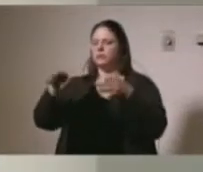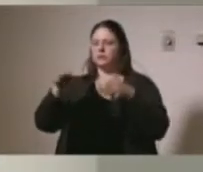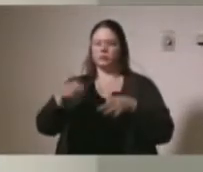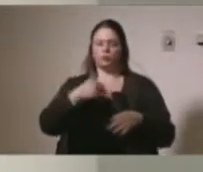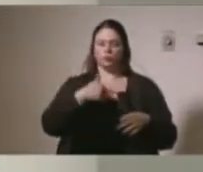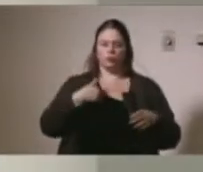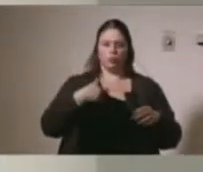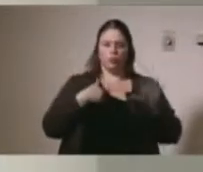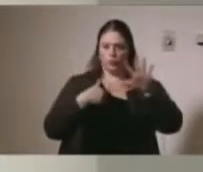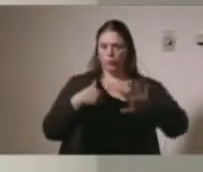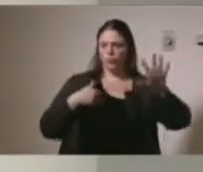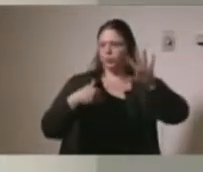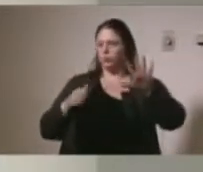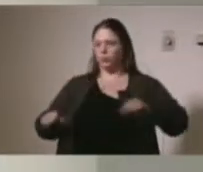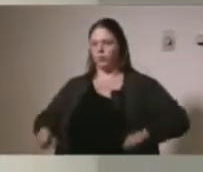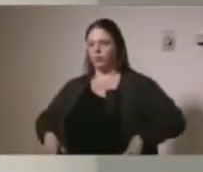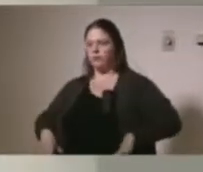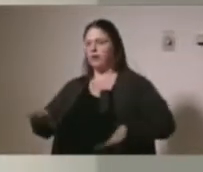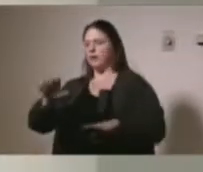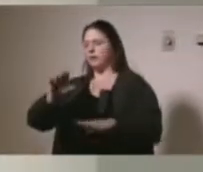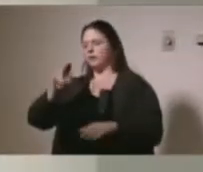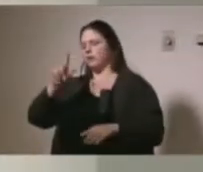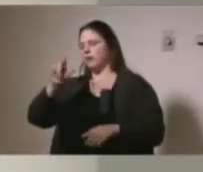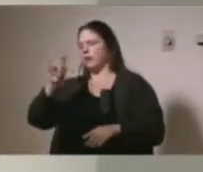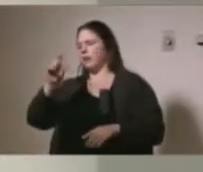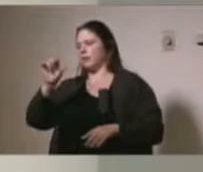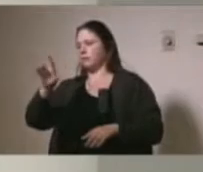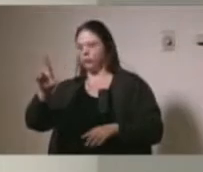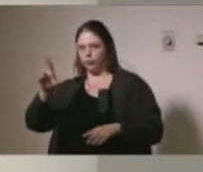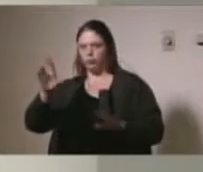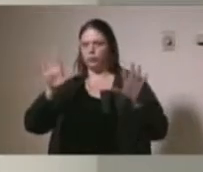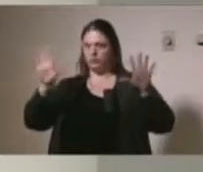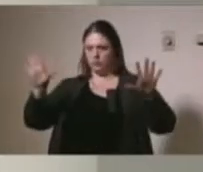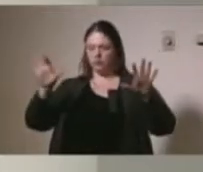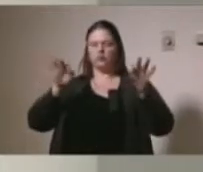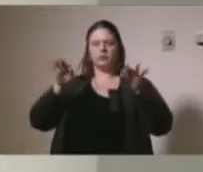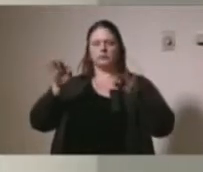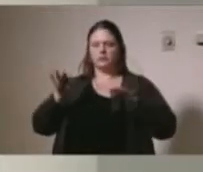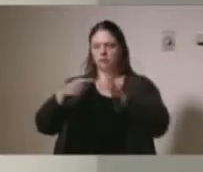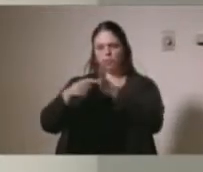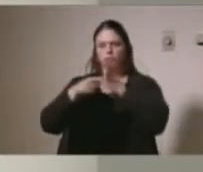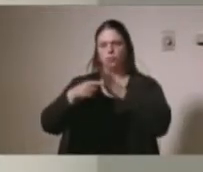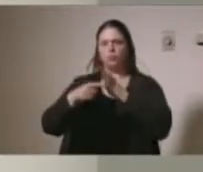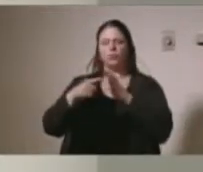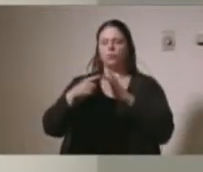Area and then Newfoundland and Labrador, by superimposing